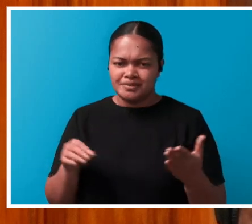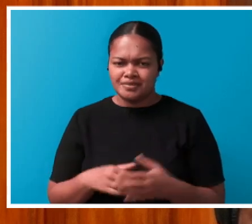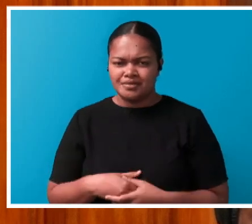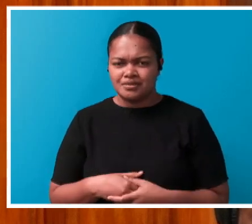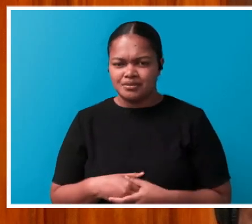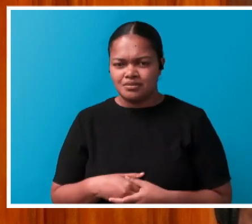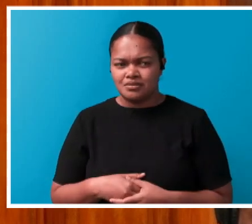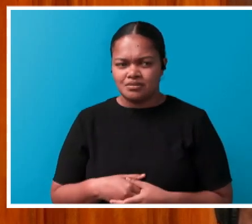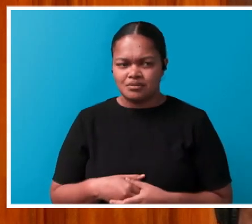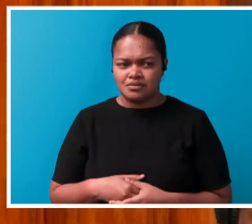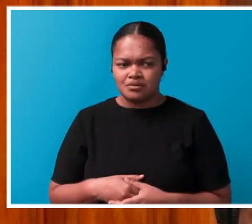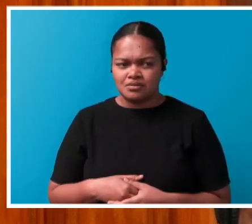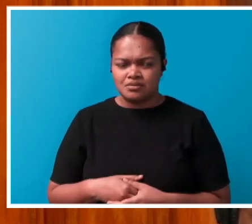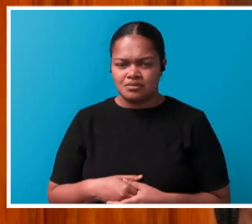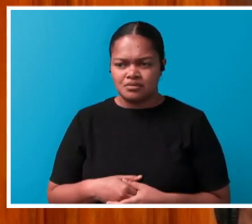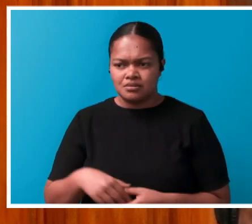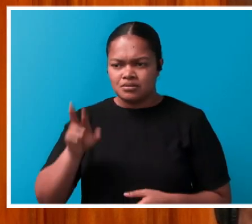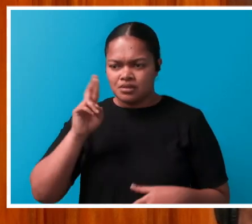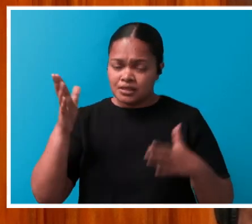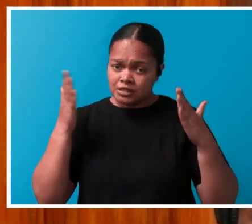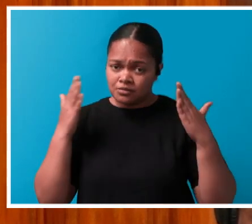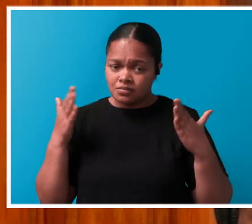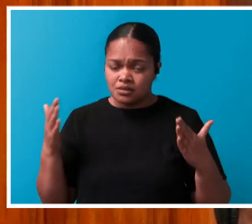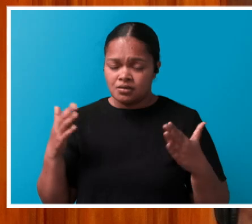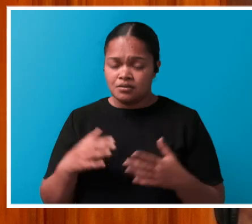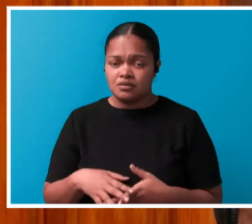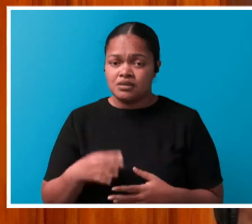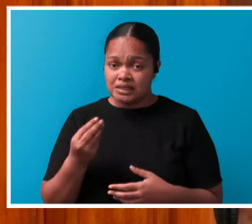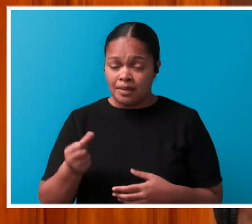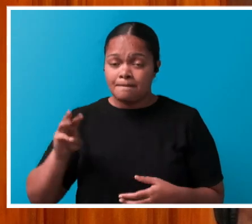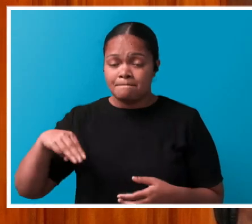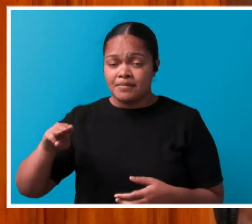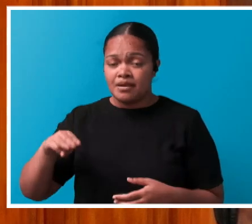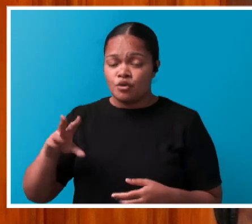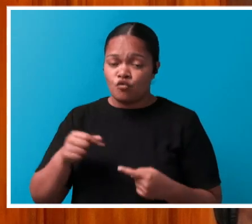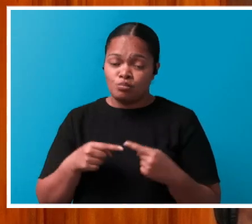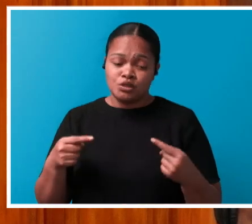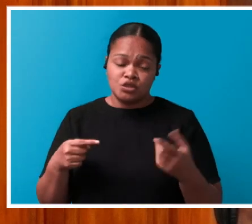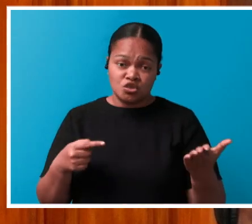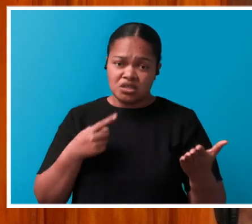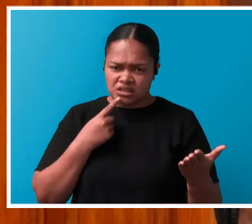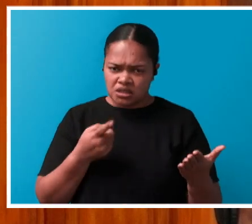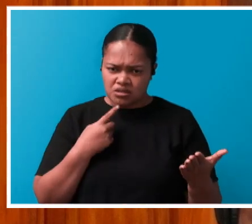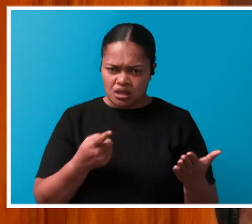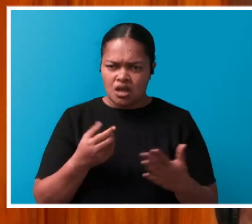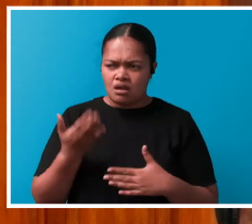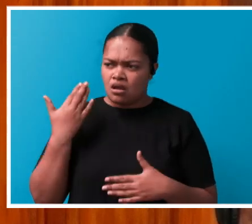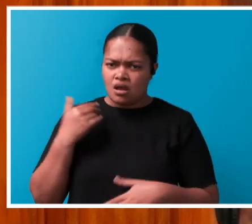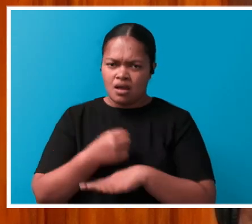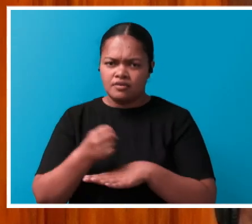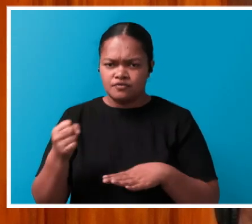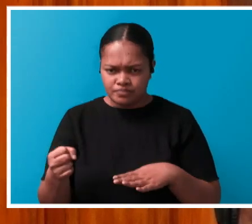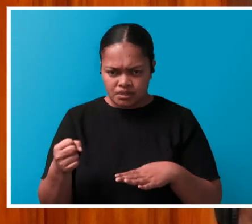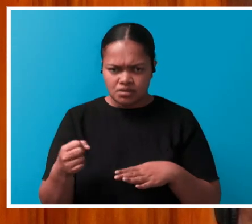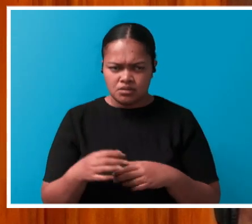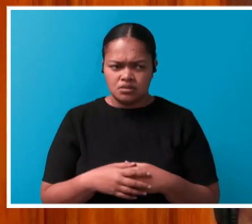Mr. Speaker, sir, some of the members of the opposition are stating that the previous government left a